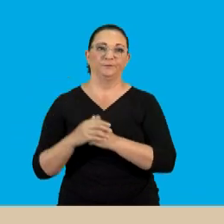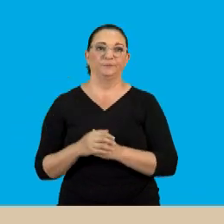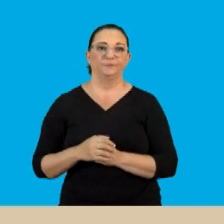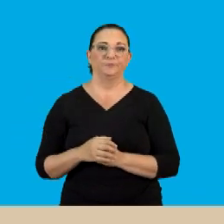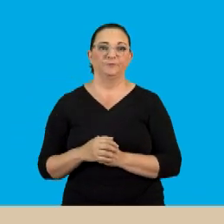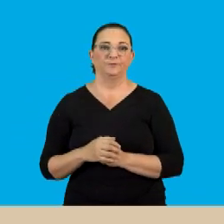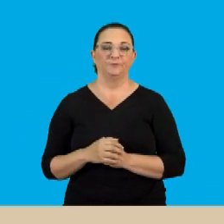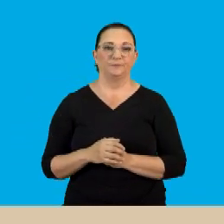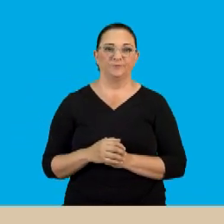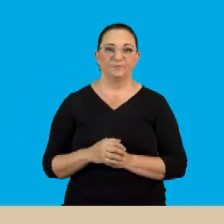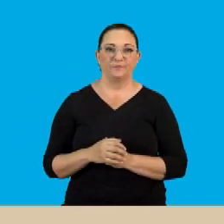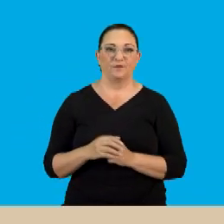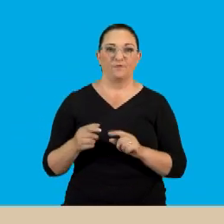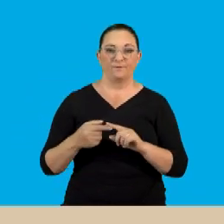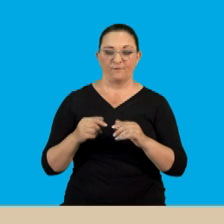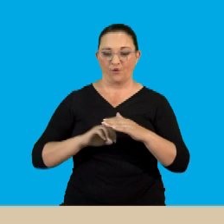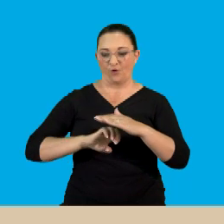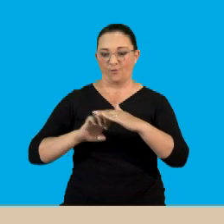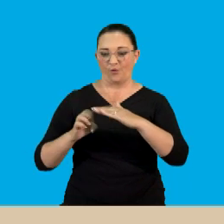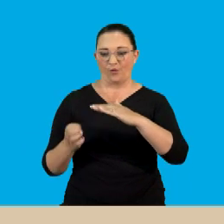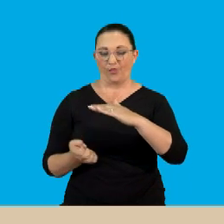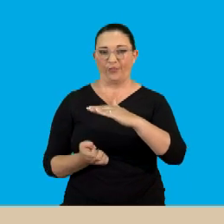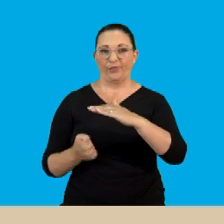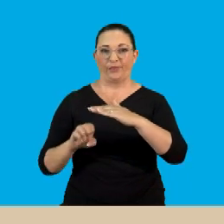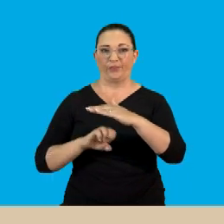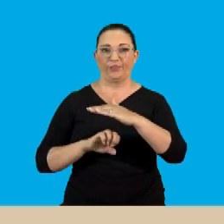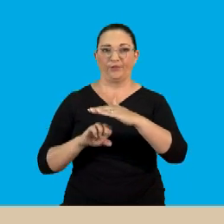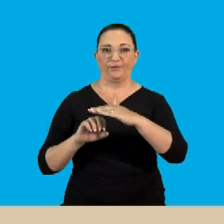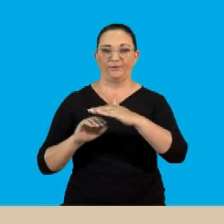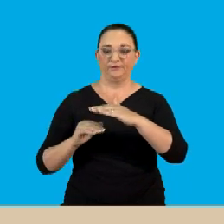from the surface of the Earth,